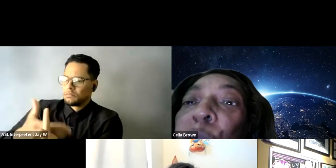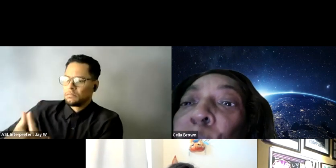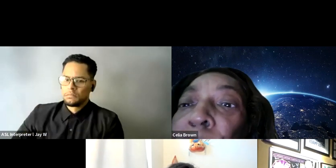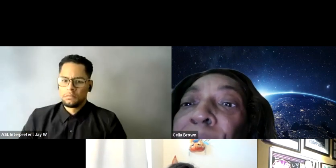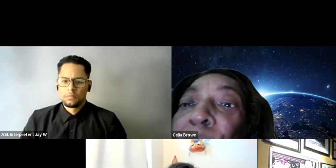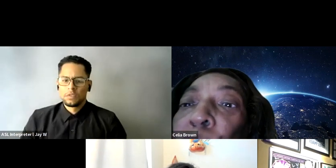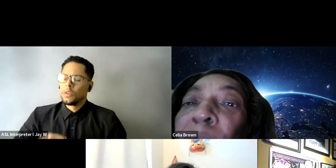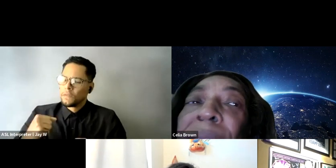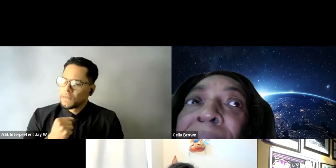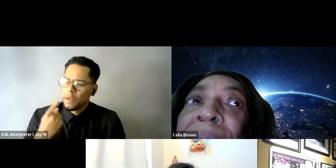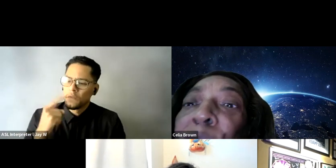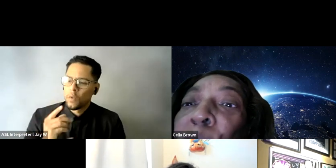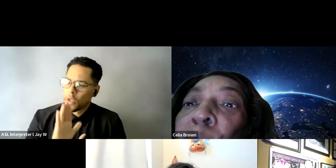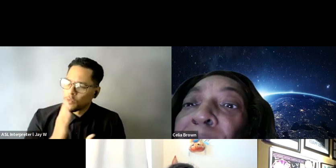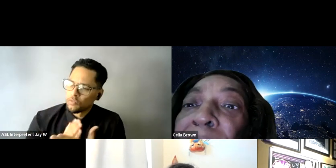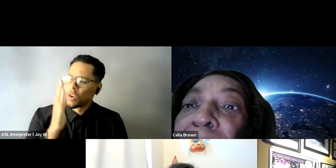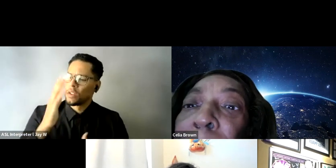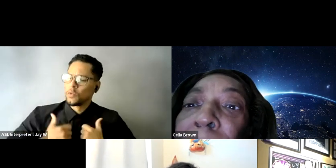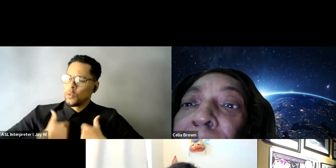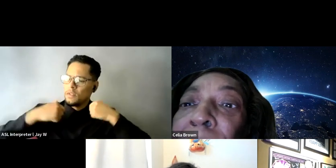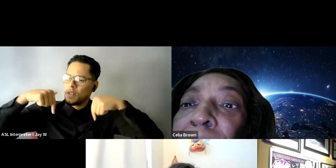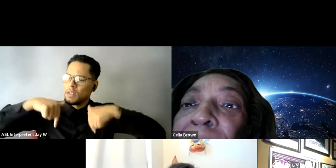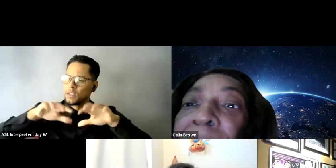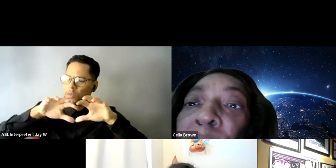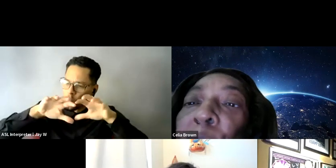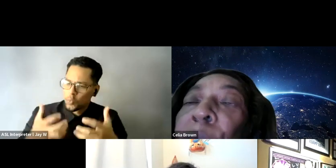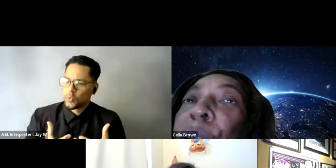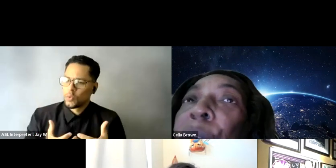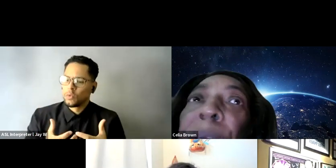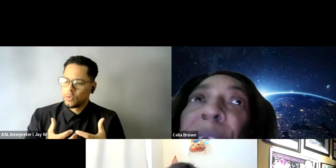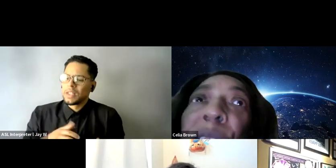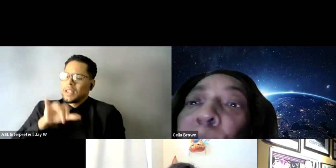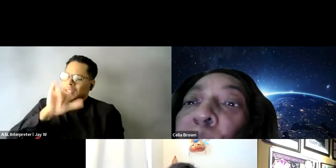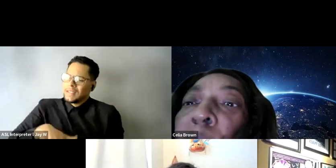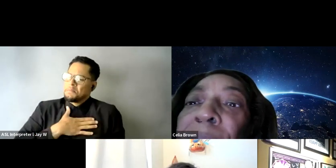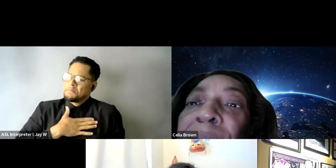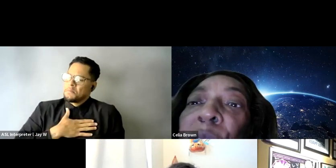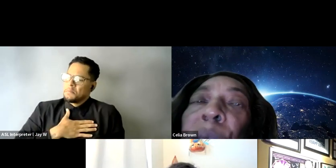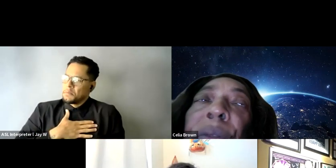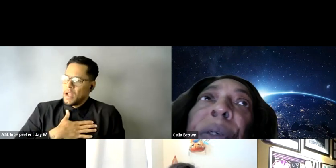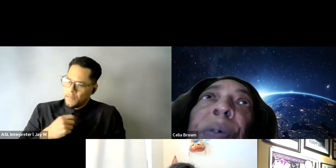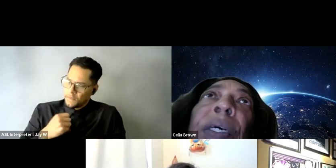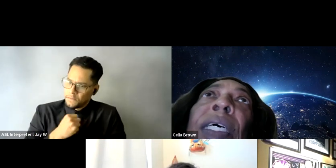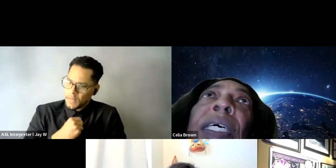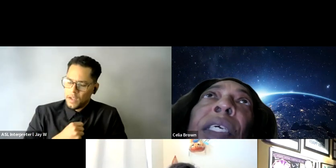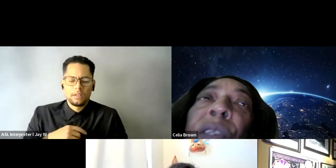this world is what I do all the time. And I do it through peer support. I do it